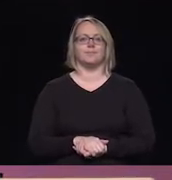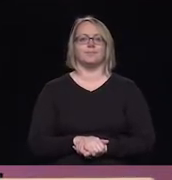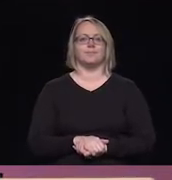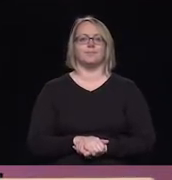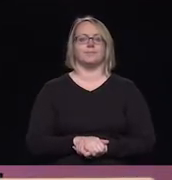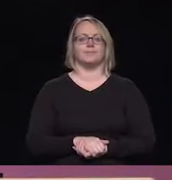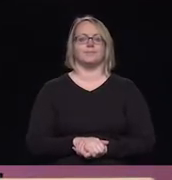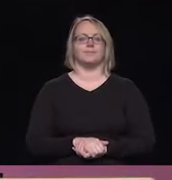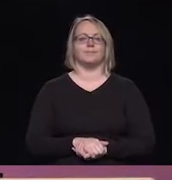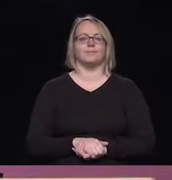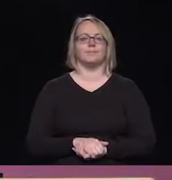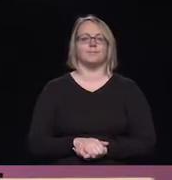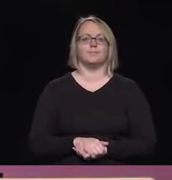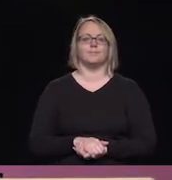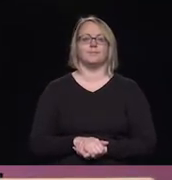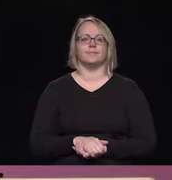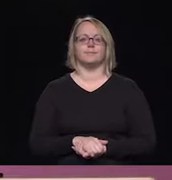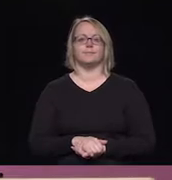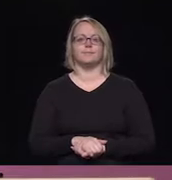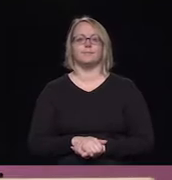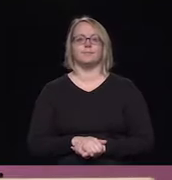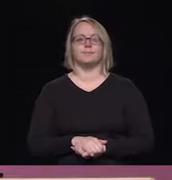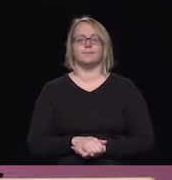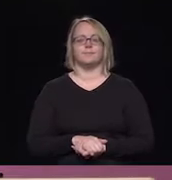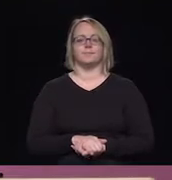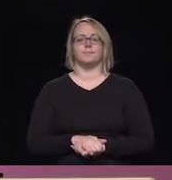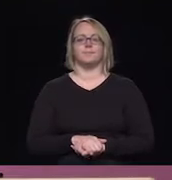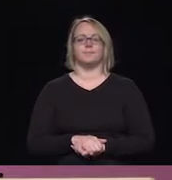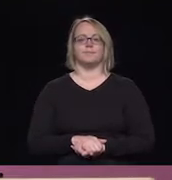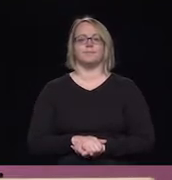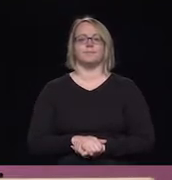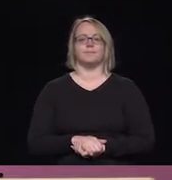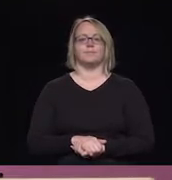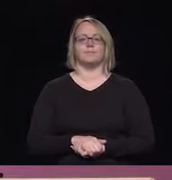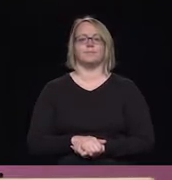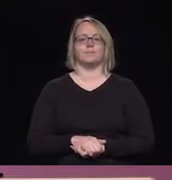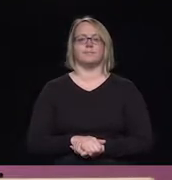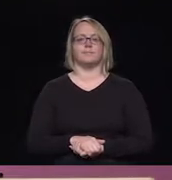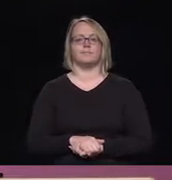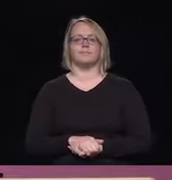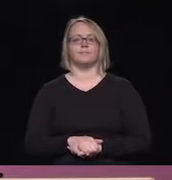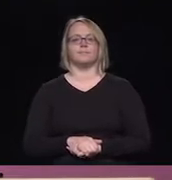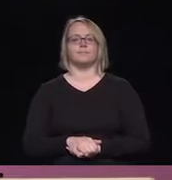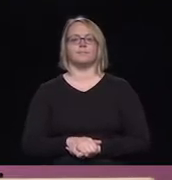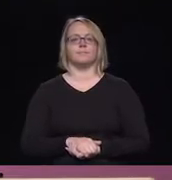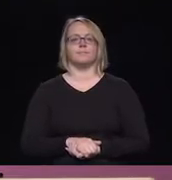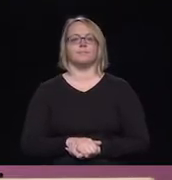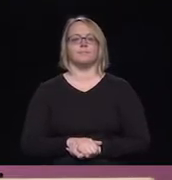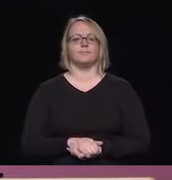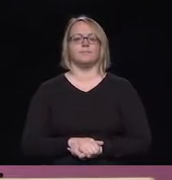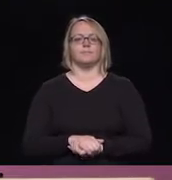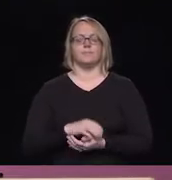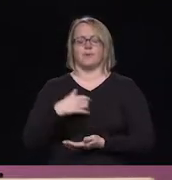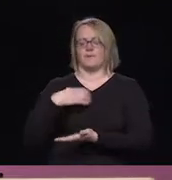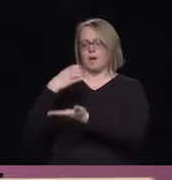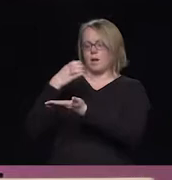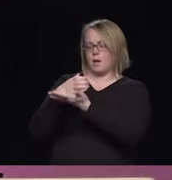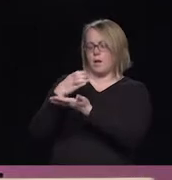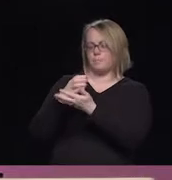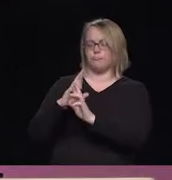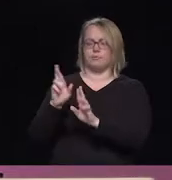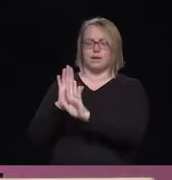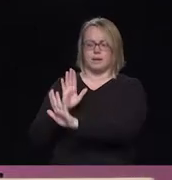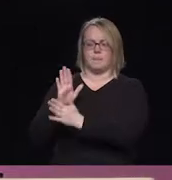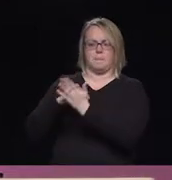to use a sturdy cup. That way you won't knock it over. Make sure you separate your drinking cup. This is the dirty paint